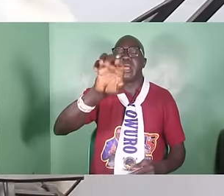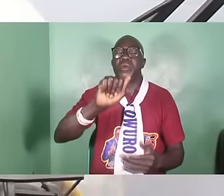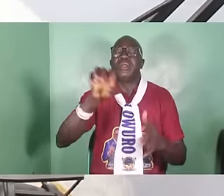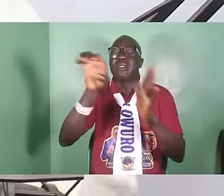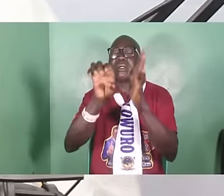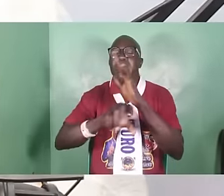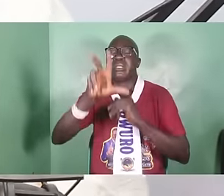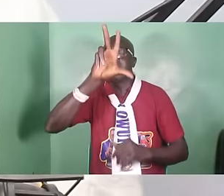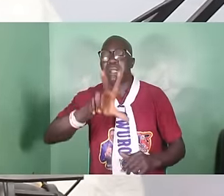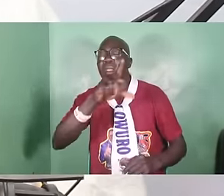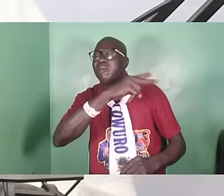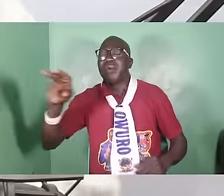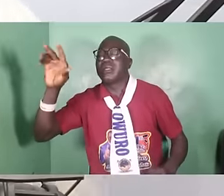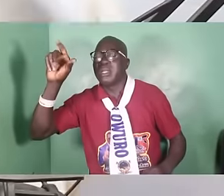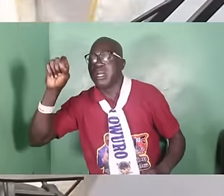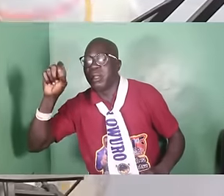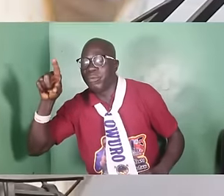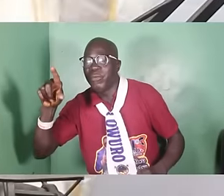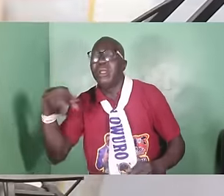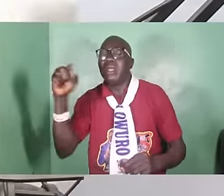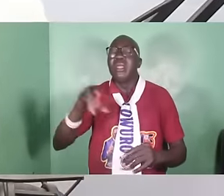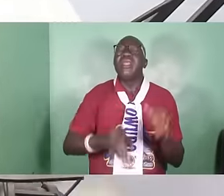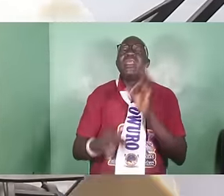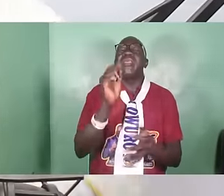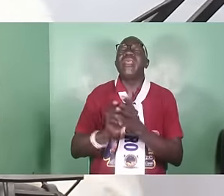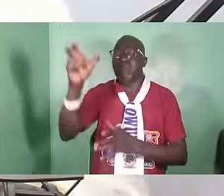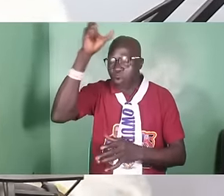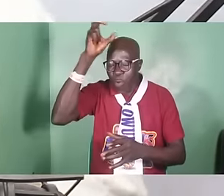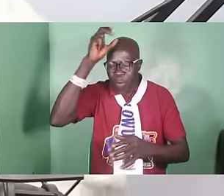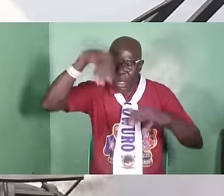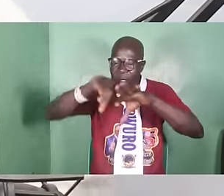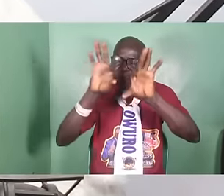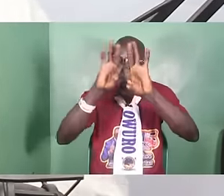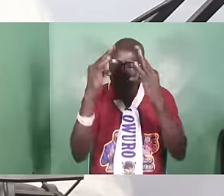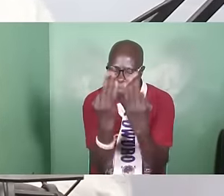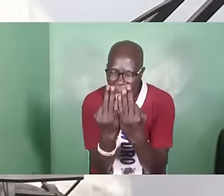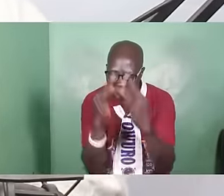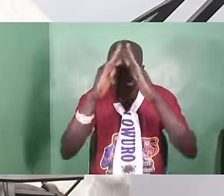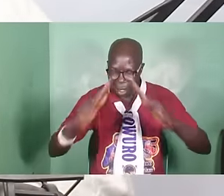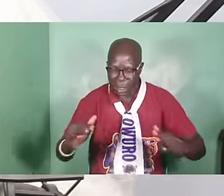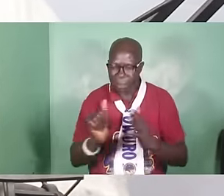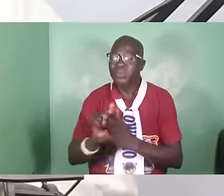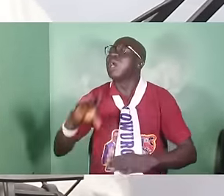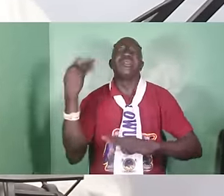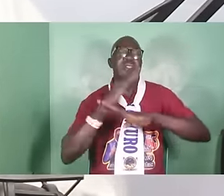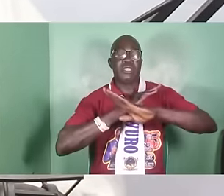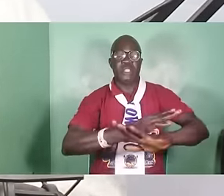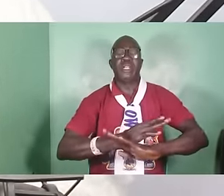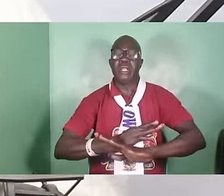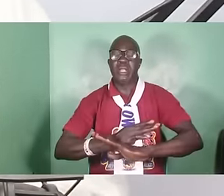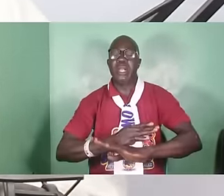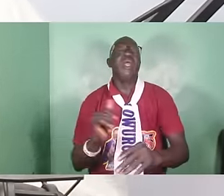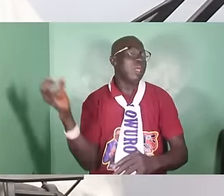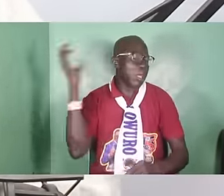ni ori keta ese kokala ti o me ran ba seku ti leyi ba ba di woni